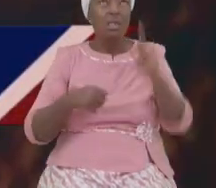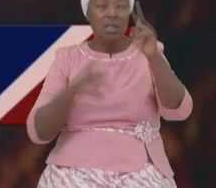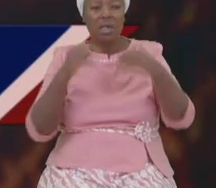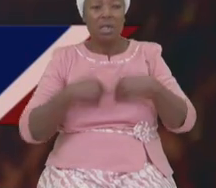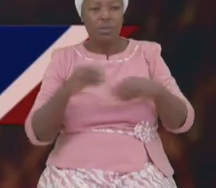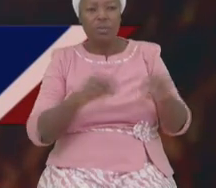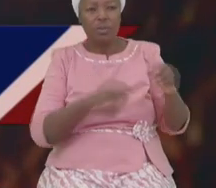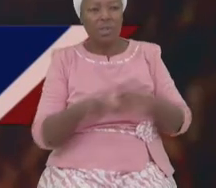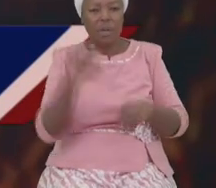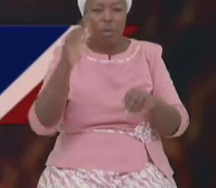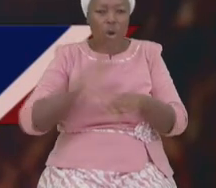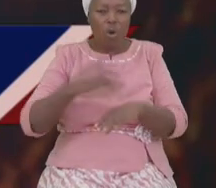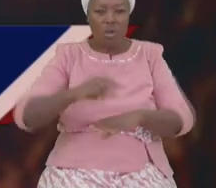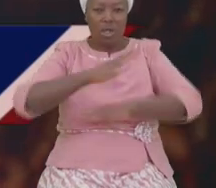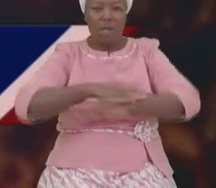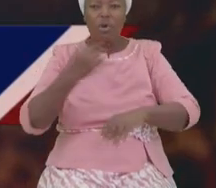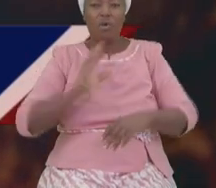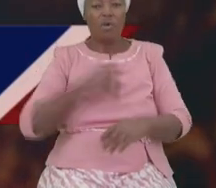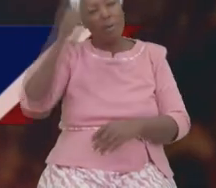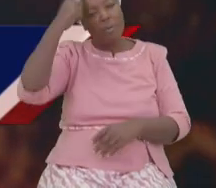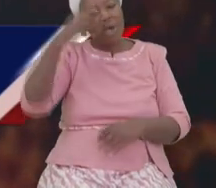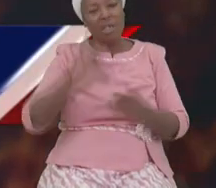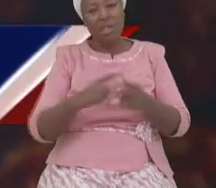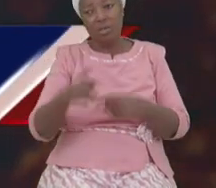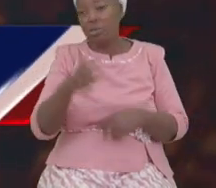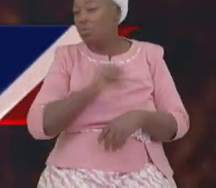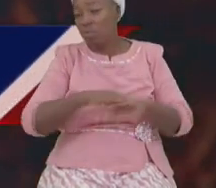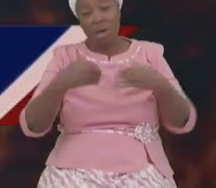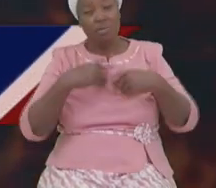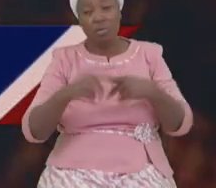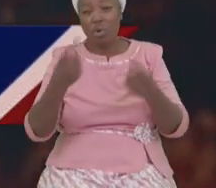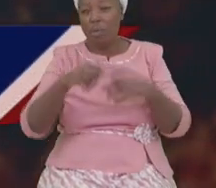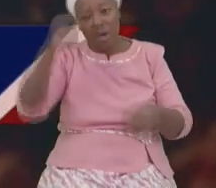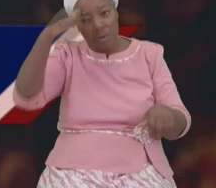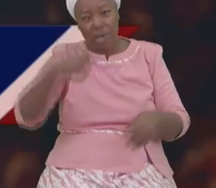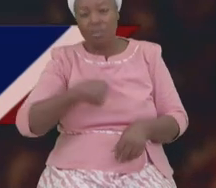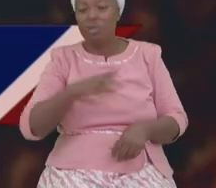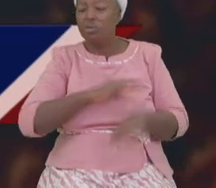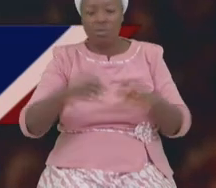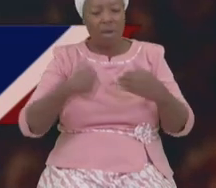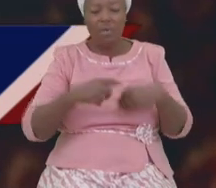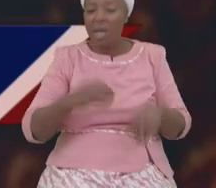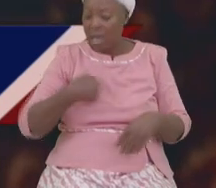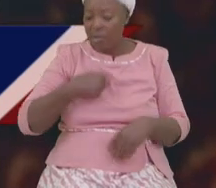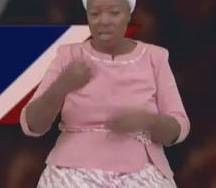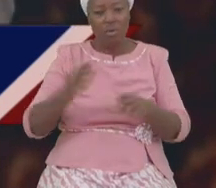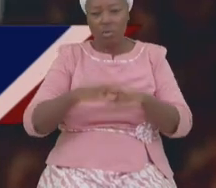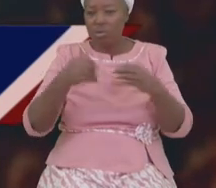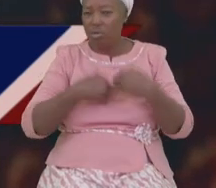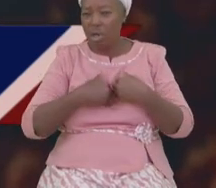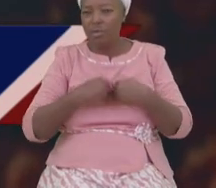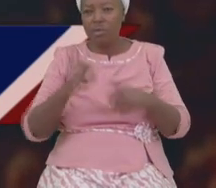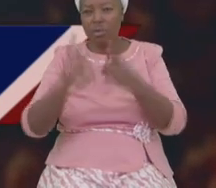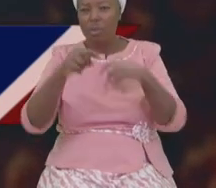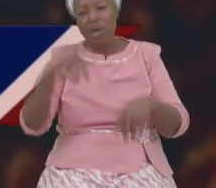the table of our mind. And so you don't have to come and remind me. I don't have to come and remind you when that thing is